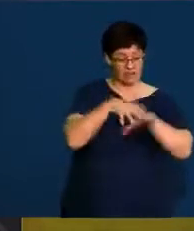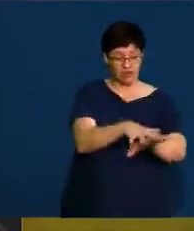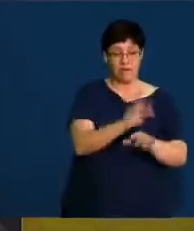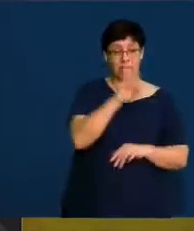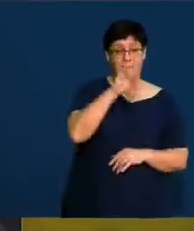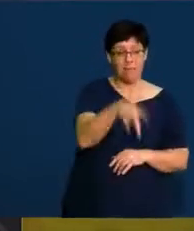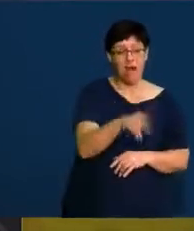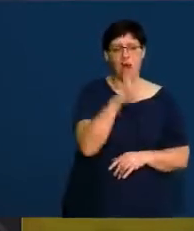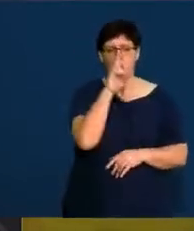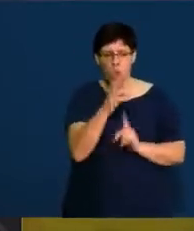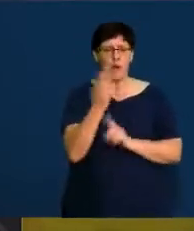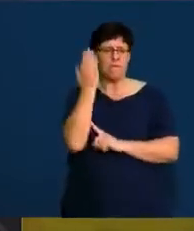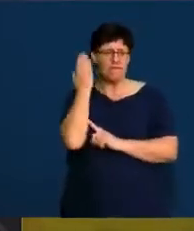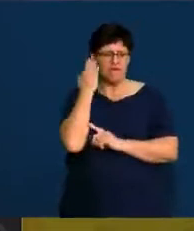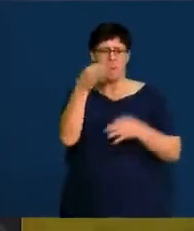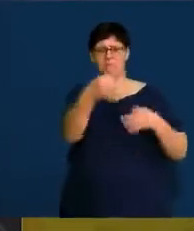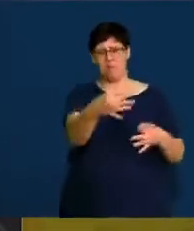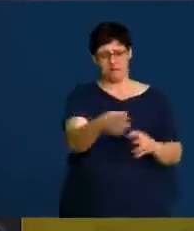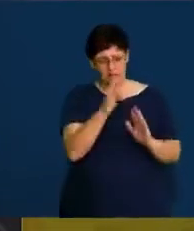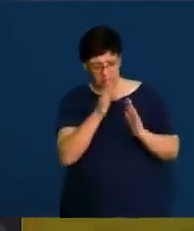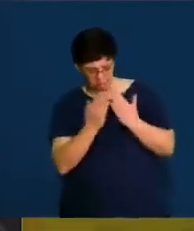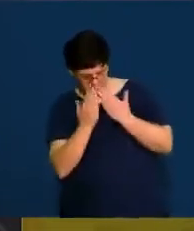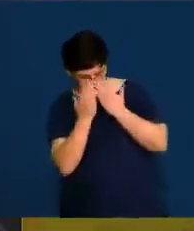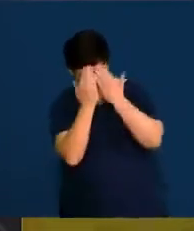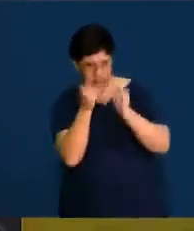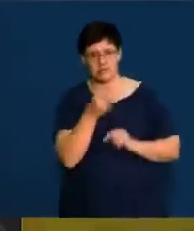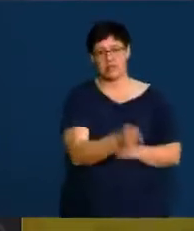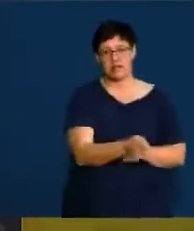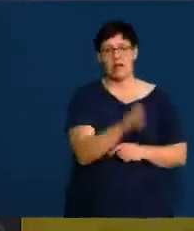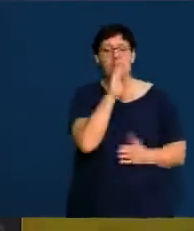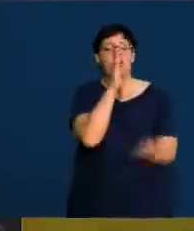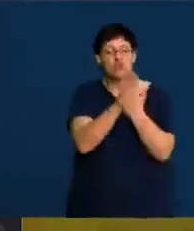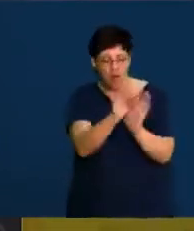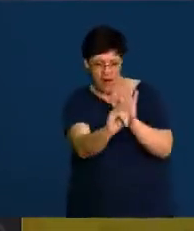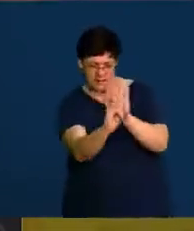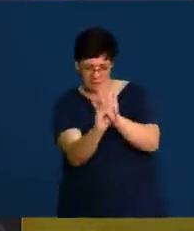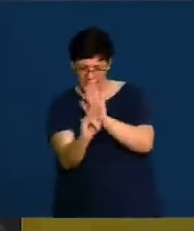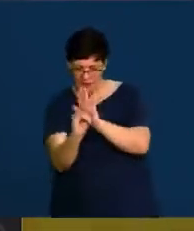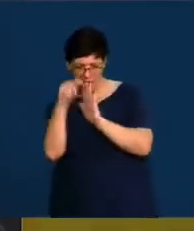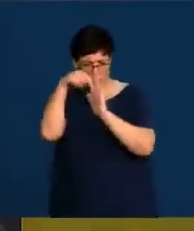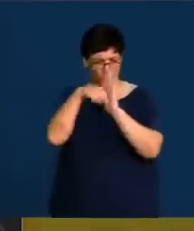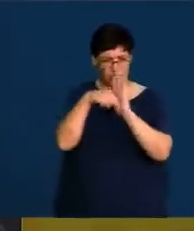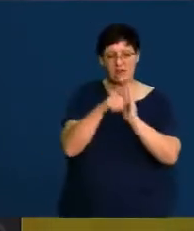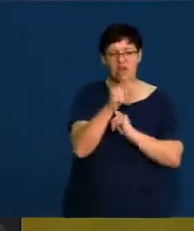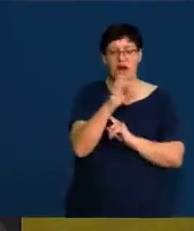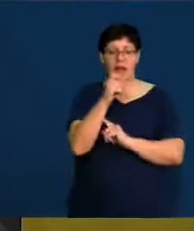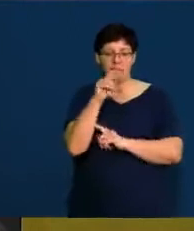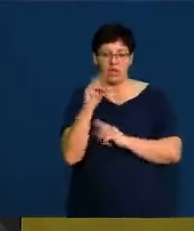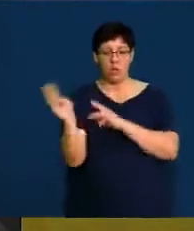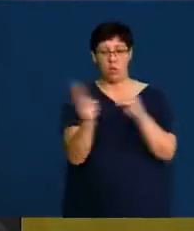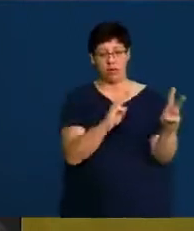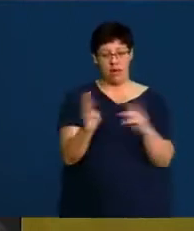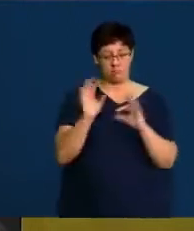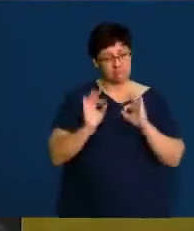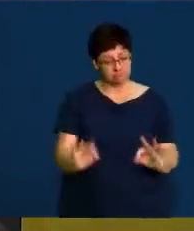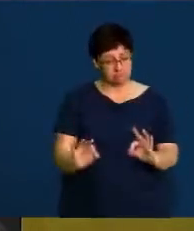Look at these past papers, study them. Make sure you're identifying the content of climate and weather in order